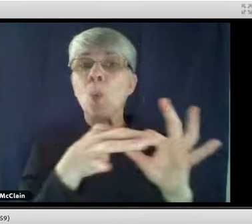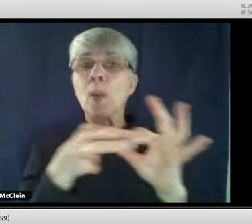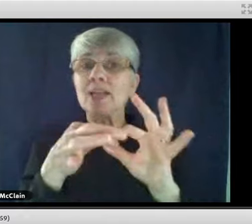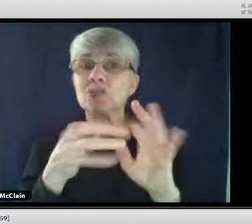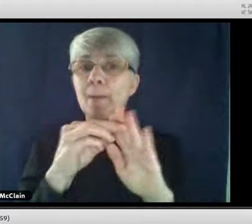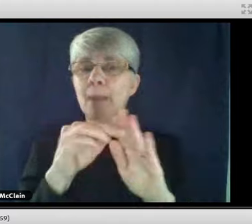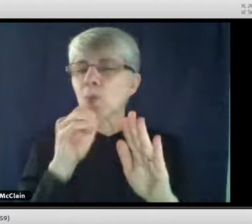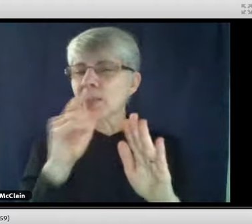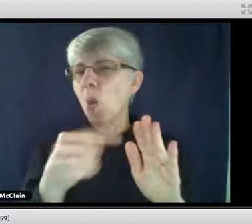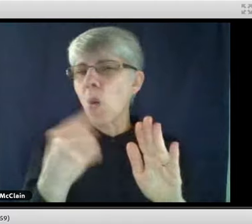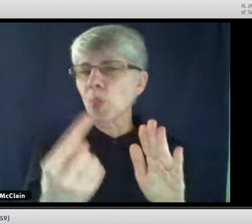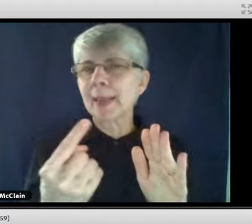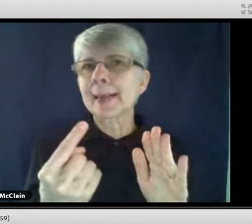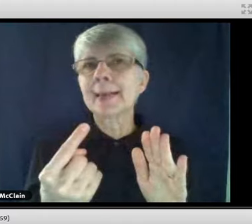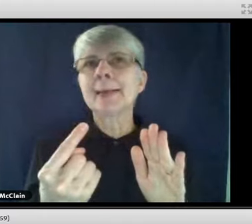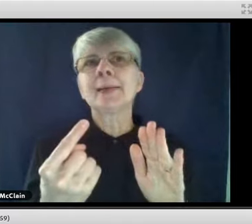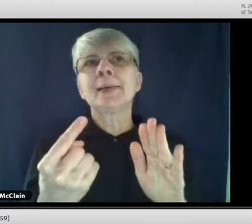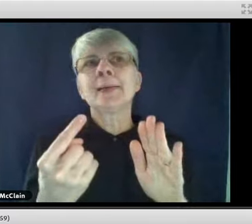not only